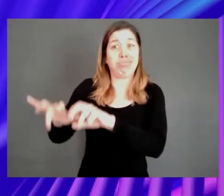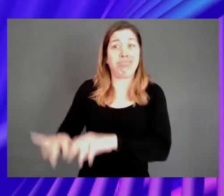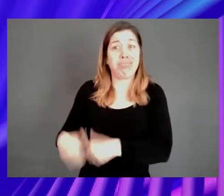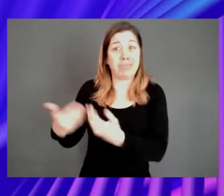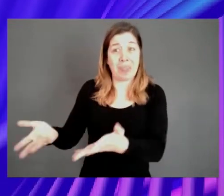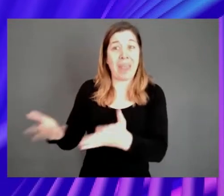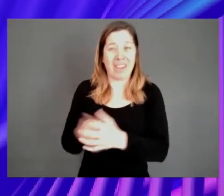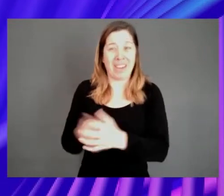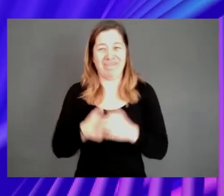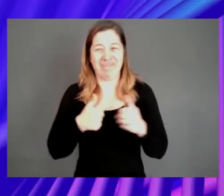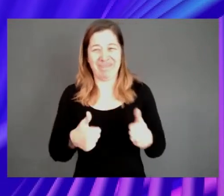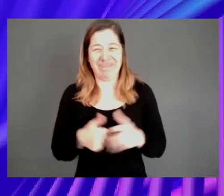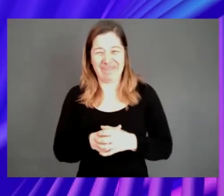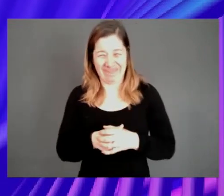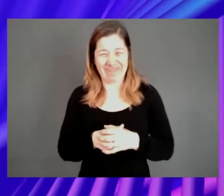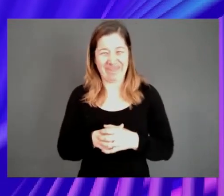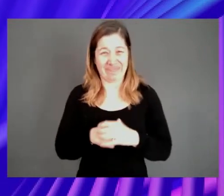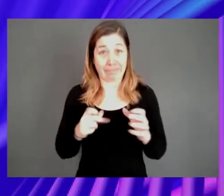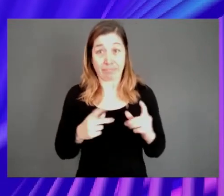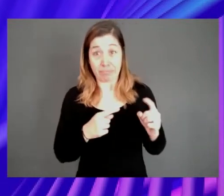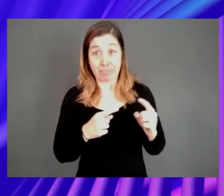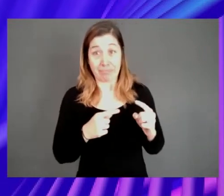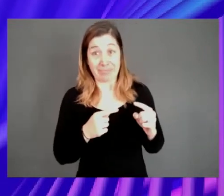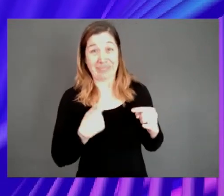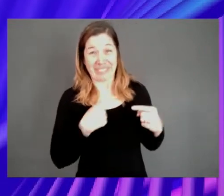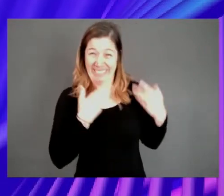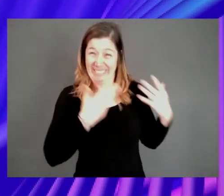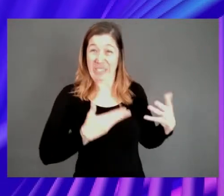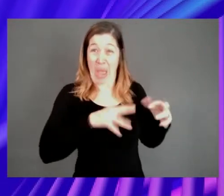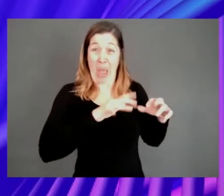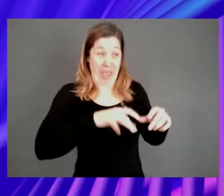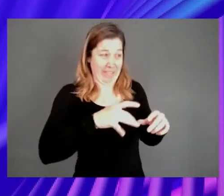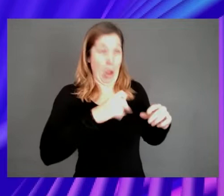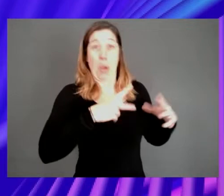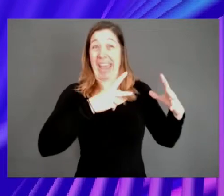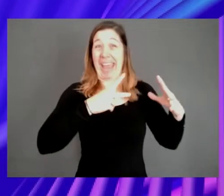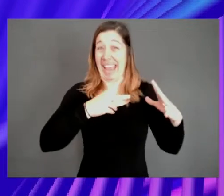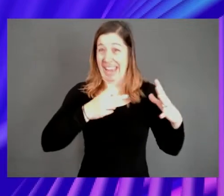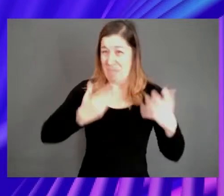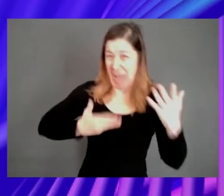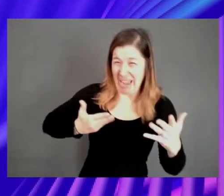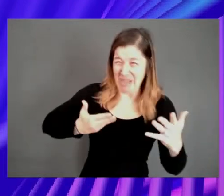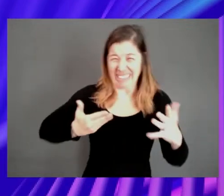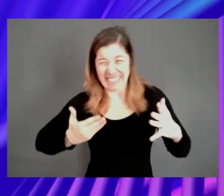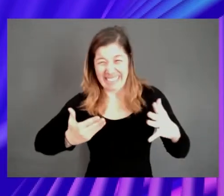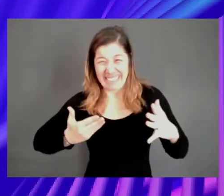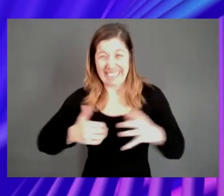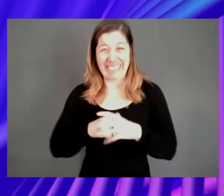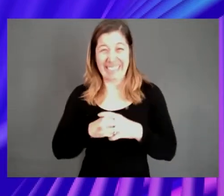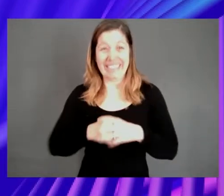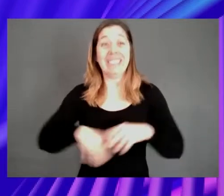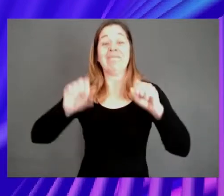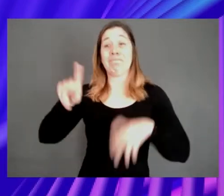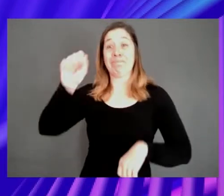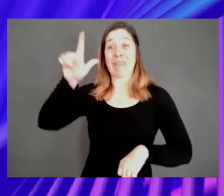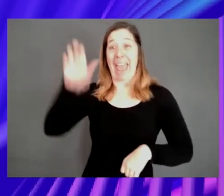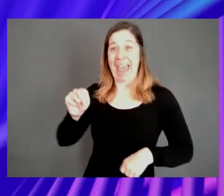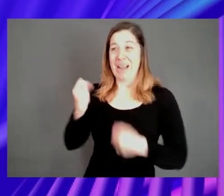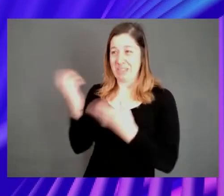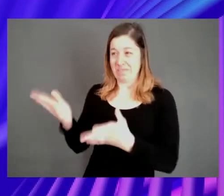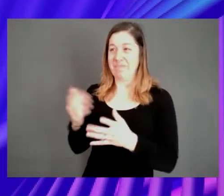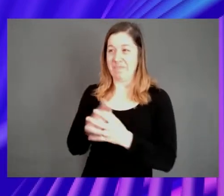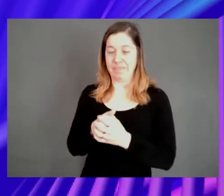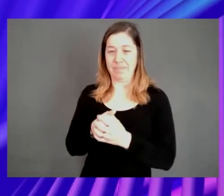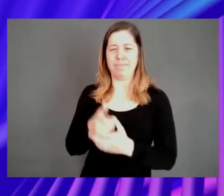Duck-billed platypus. Okay, yeah, maybe. So Alan, you know, when you're